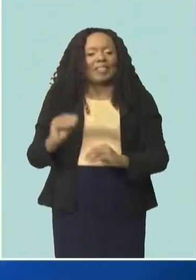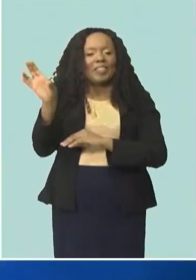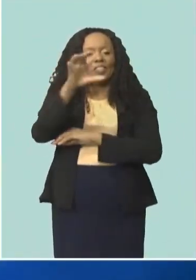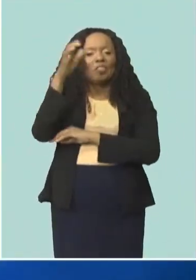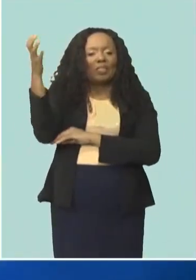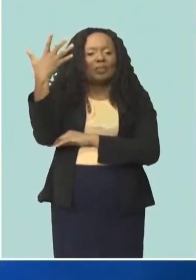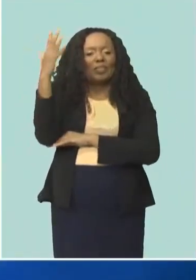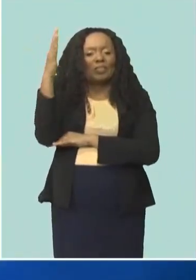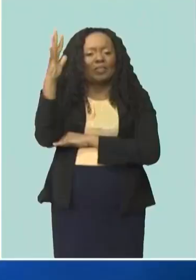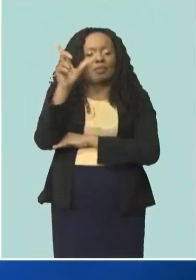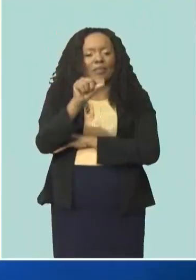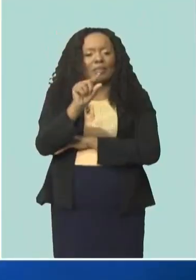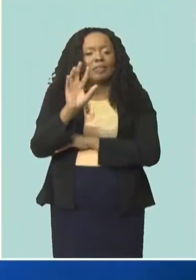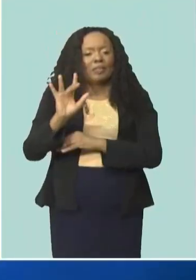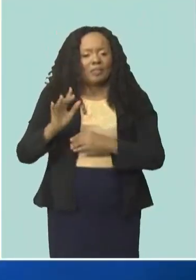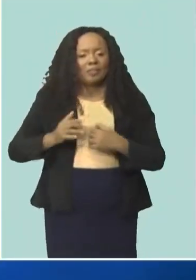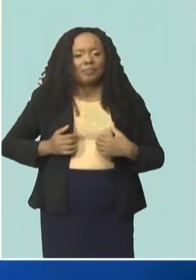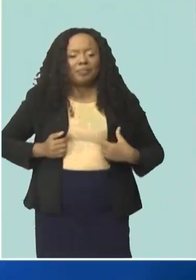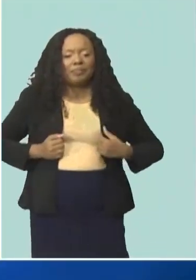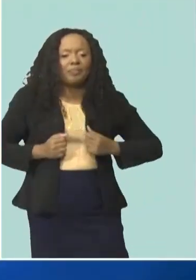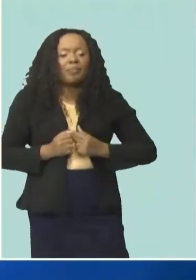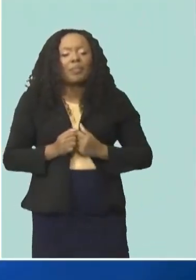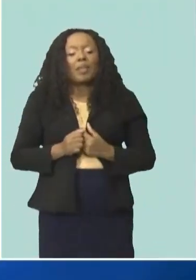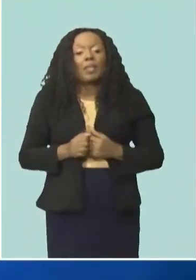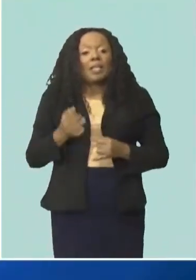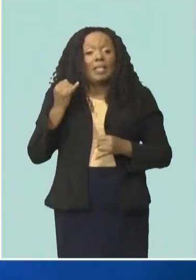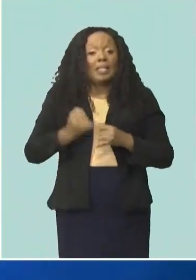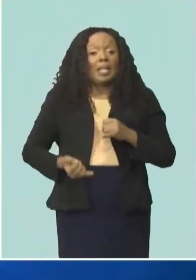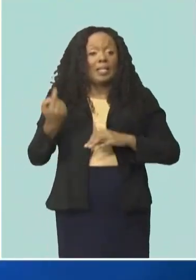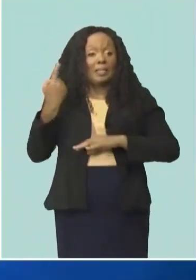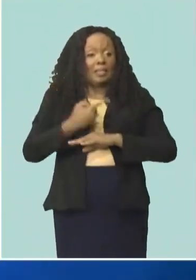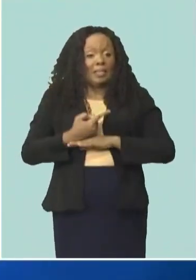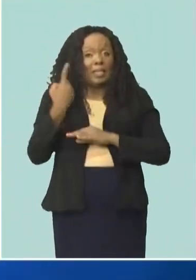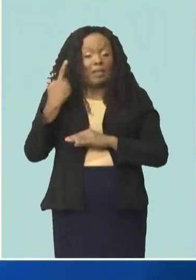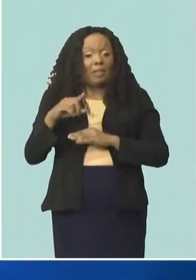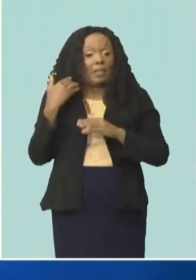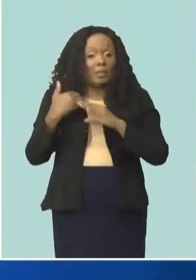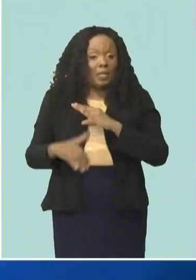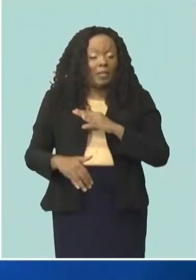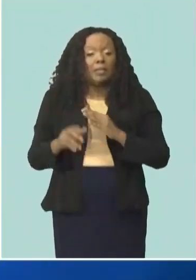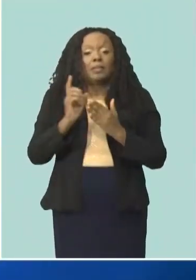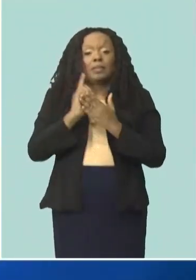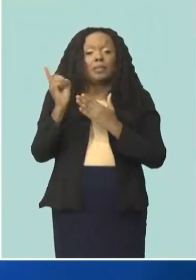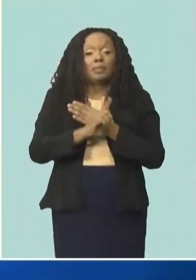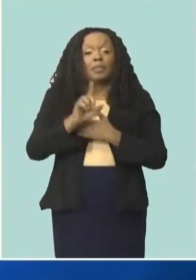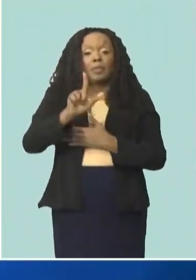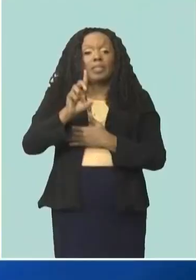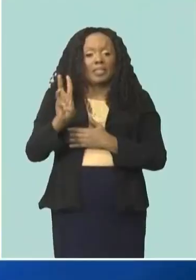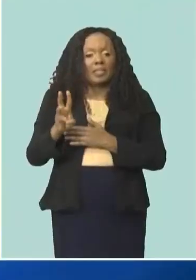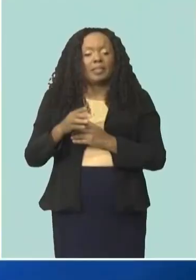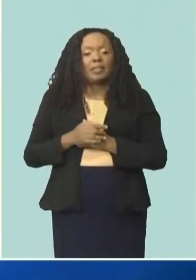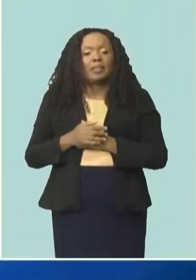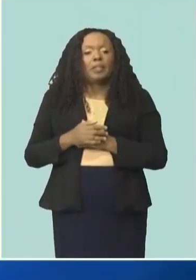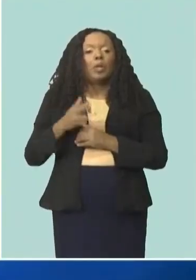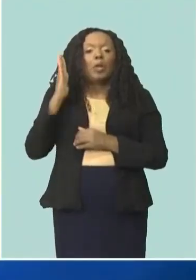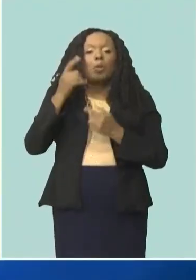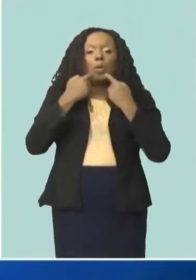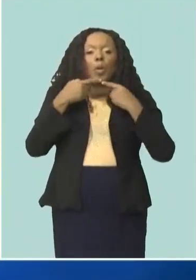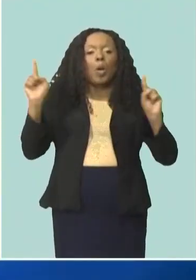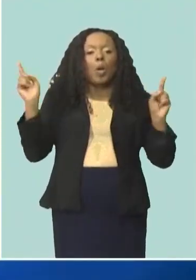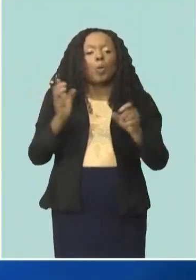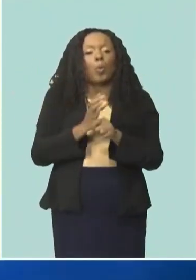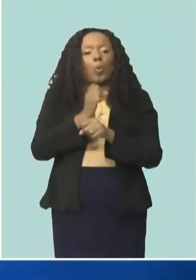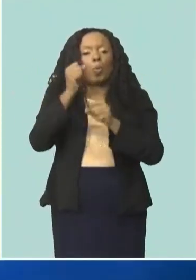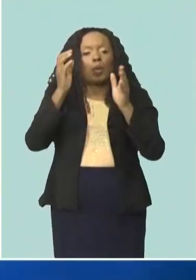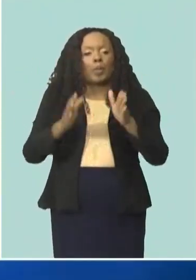for 2025. Now, entries close on December 26th, and we'll reveal the winner on December 28th. So don't